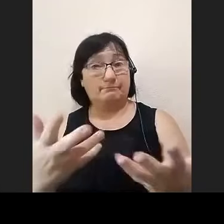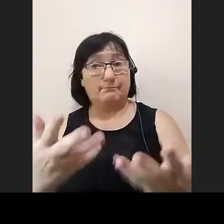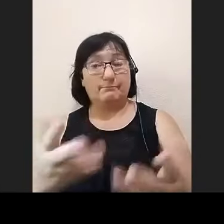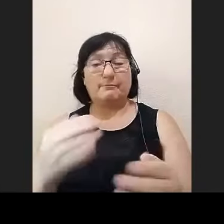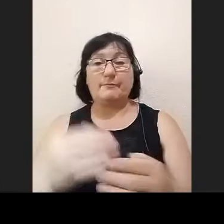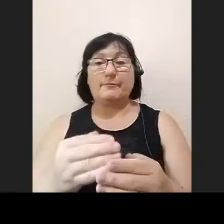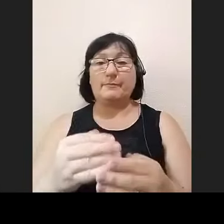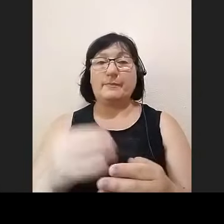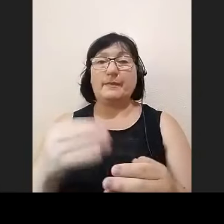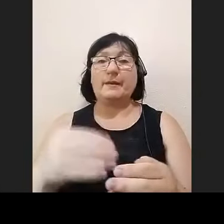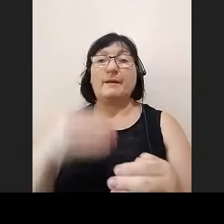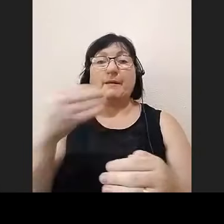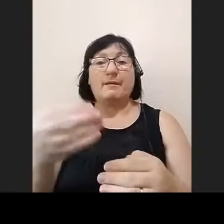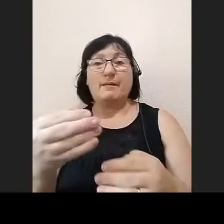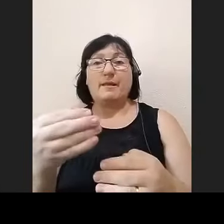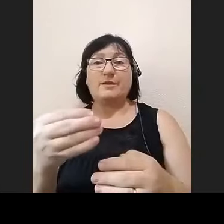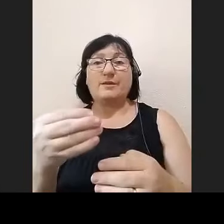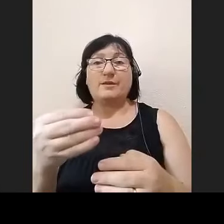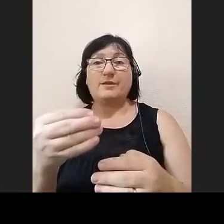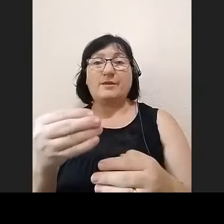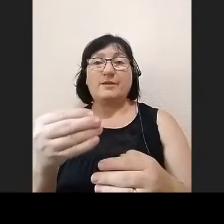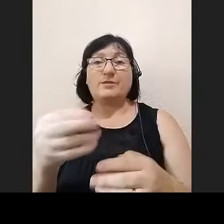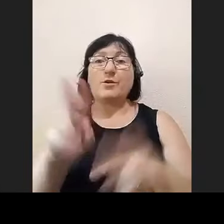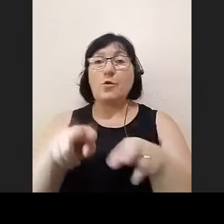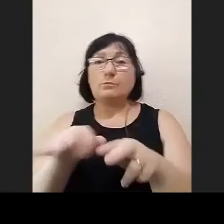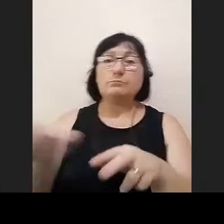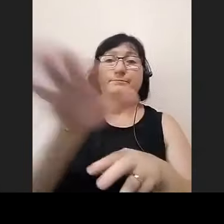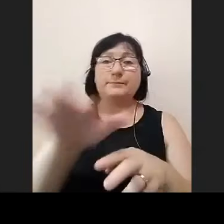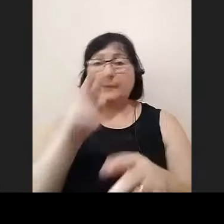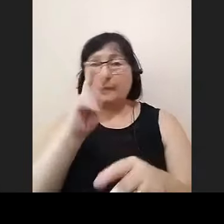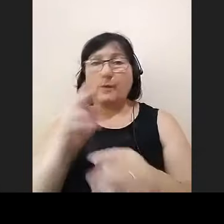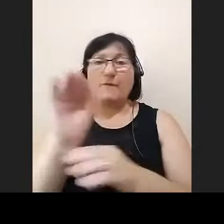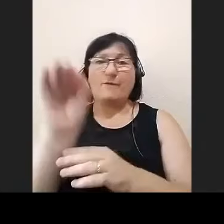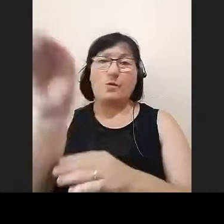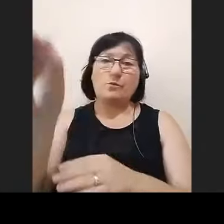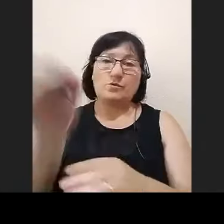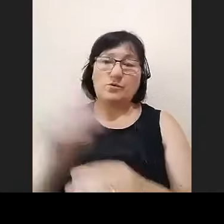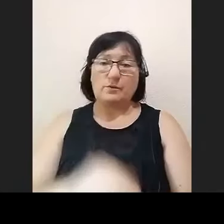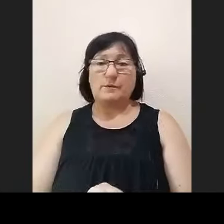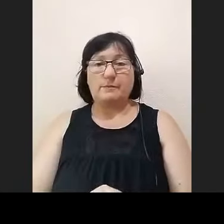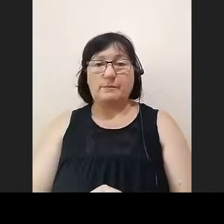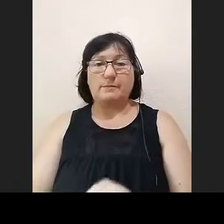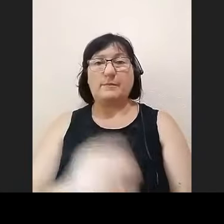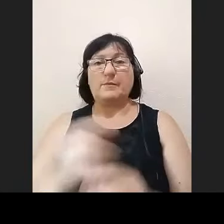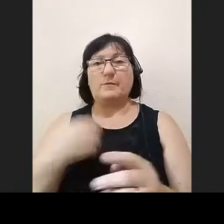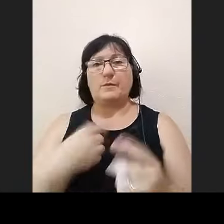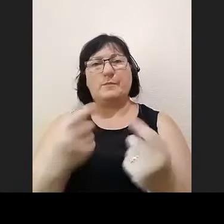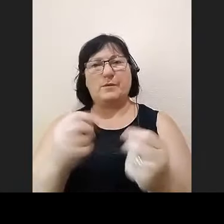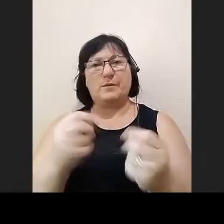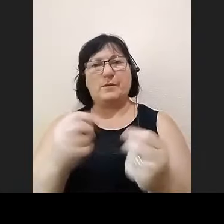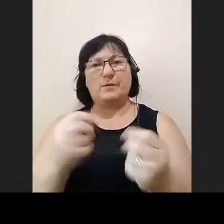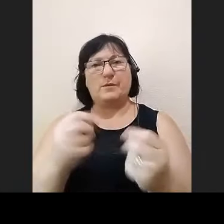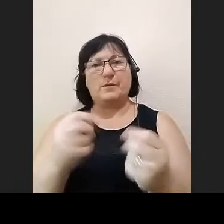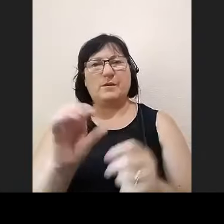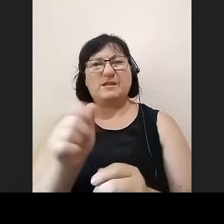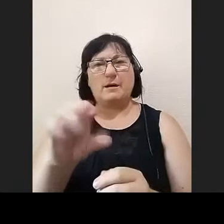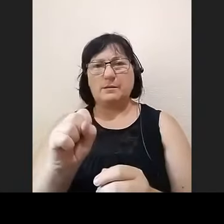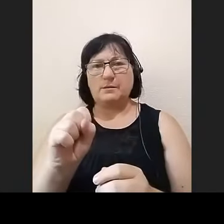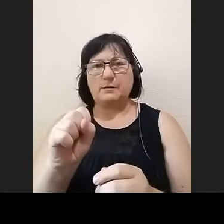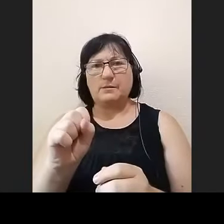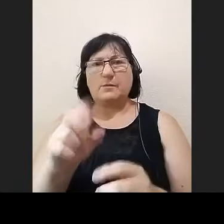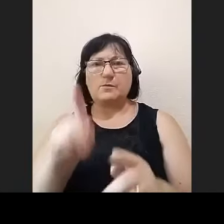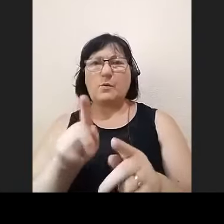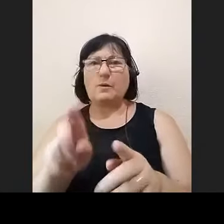us? At SARS, we aim to ensure that we streamline processes at and beyond the border, or in other words, develop